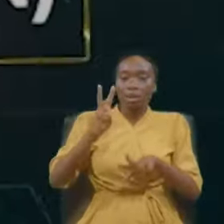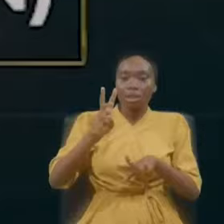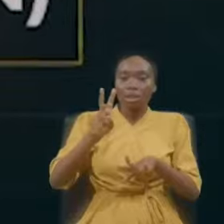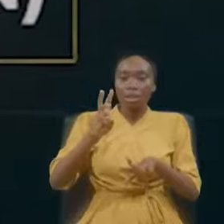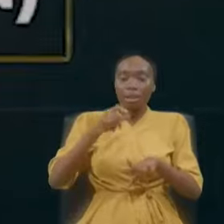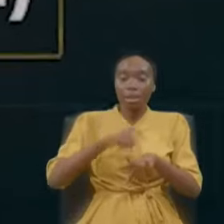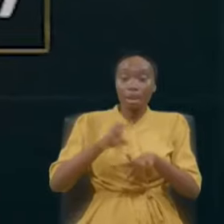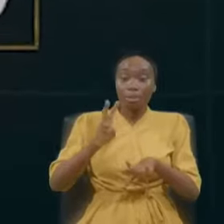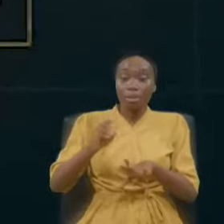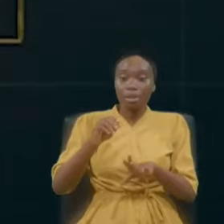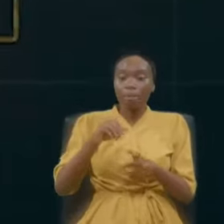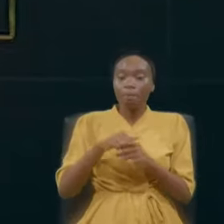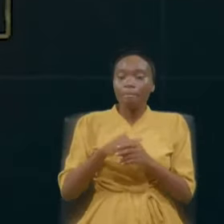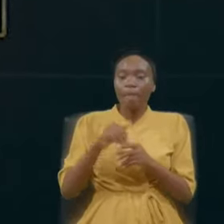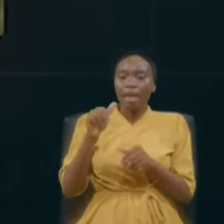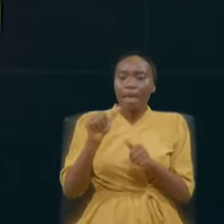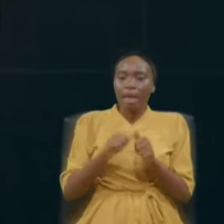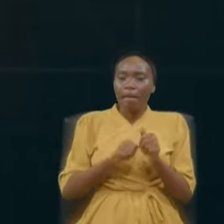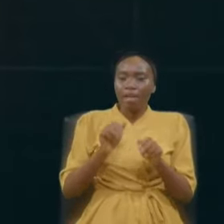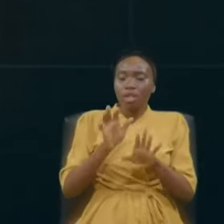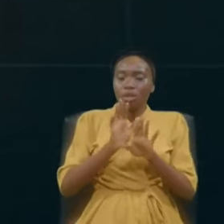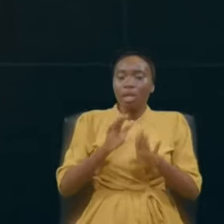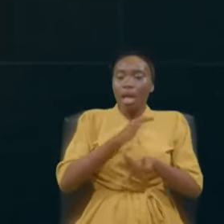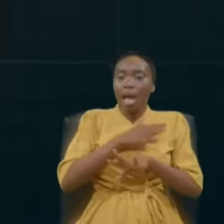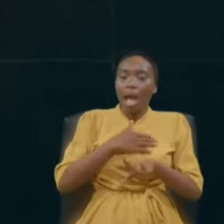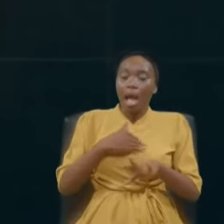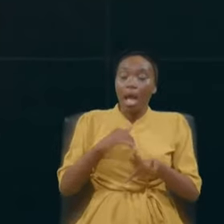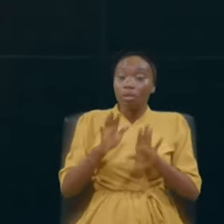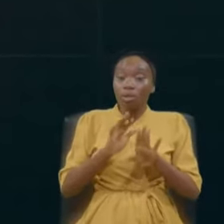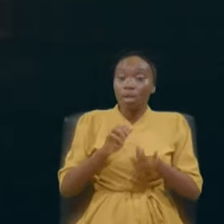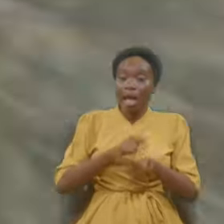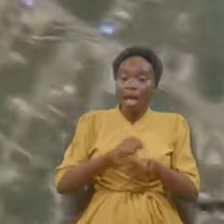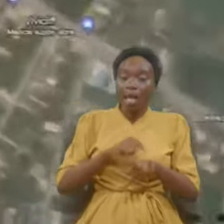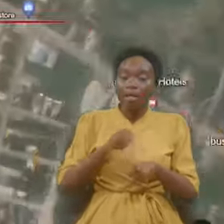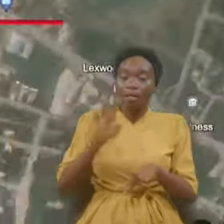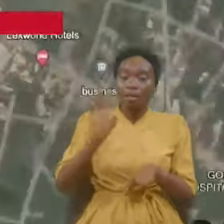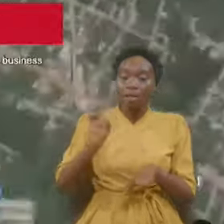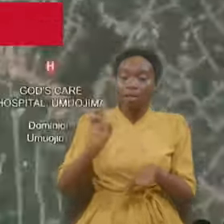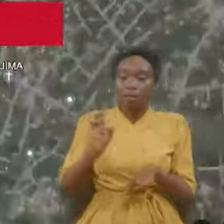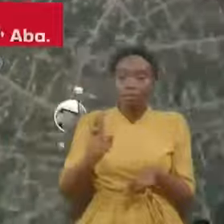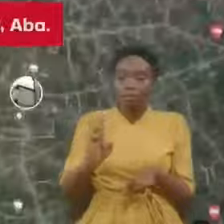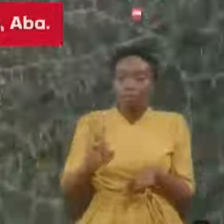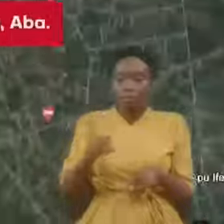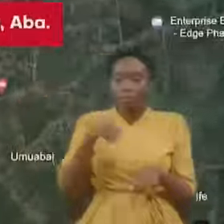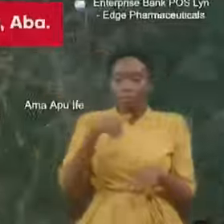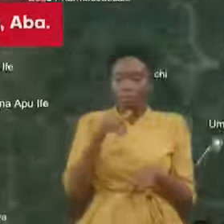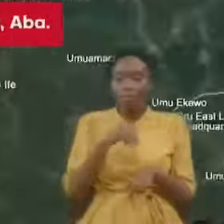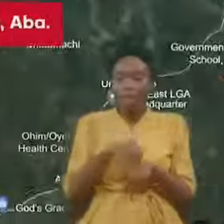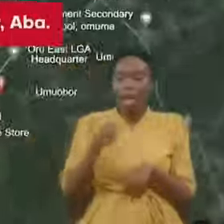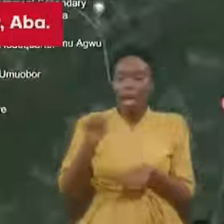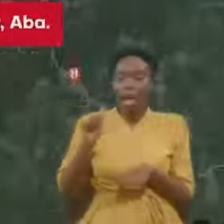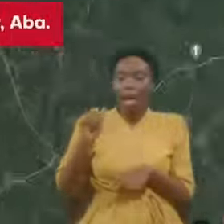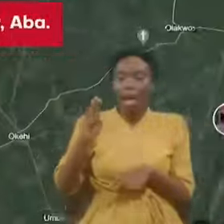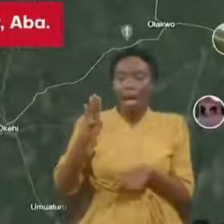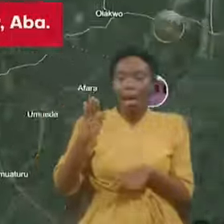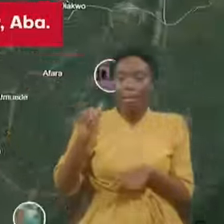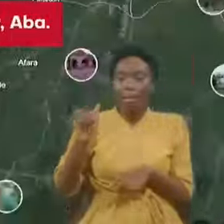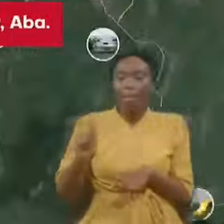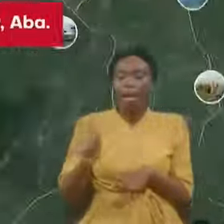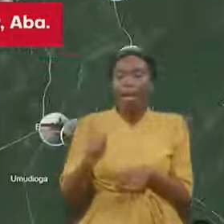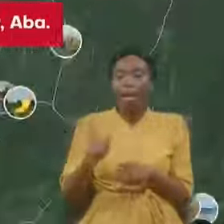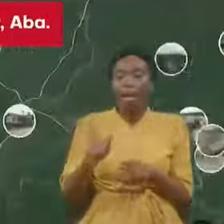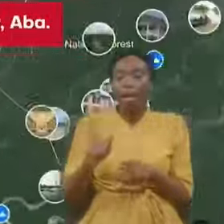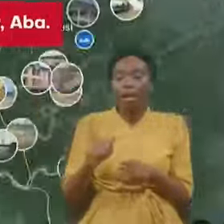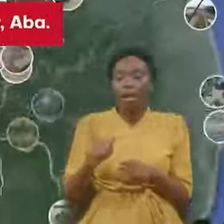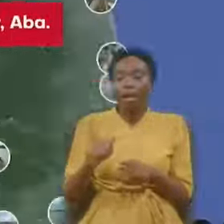hours GMT every evening, and on Sunday at 0700 hours GMT. Live in Aba Mega Mall beside Aba